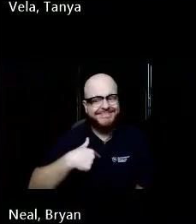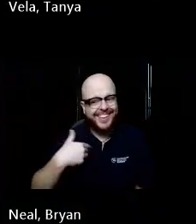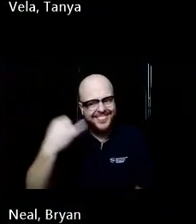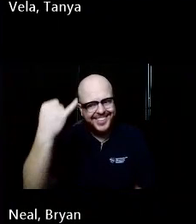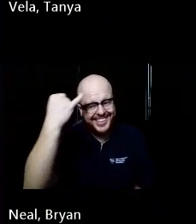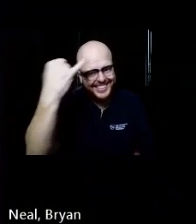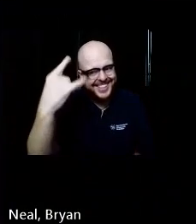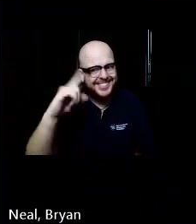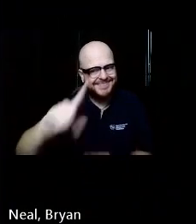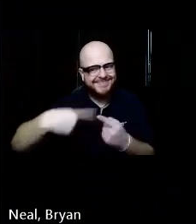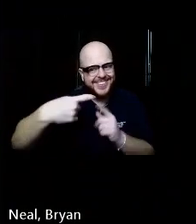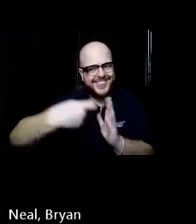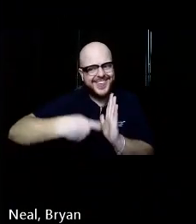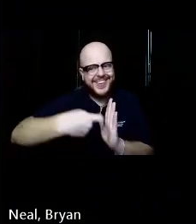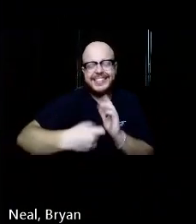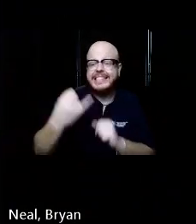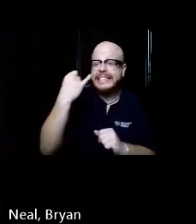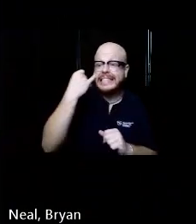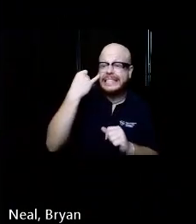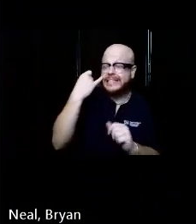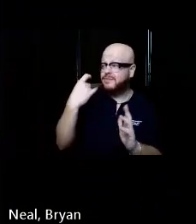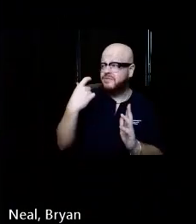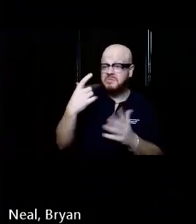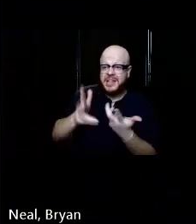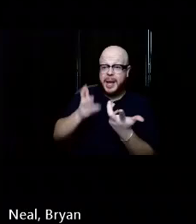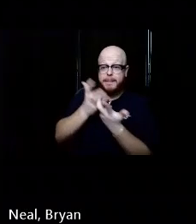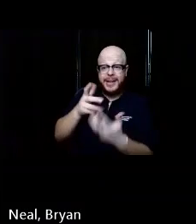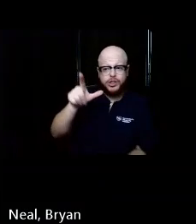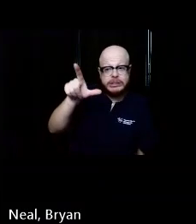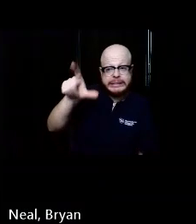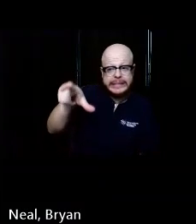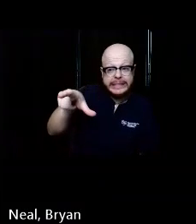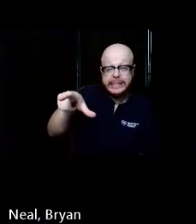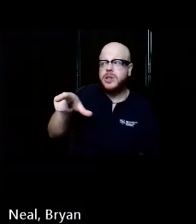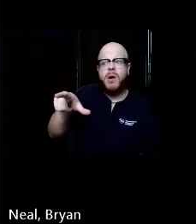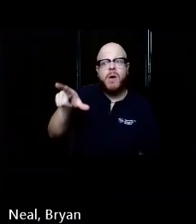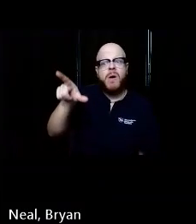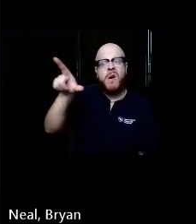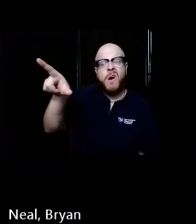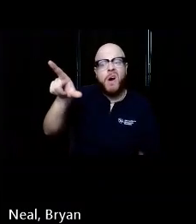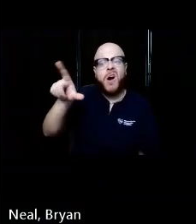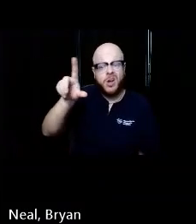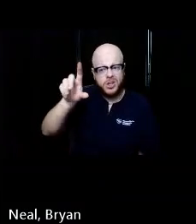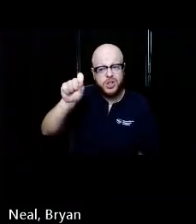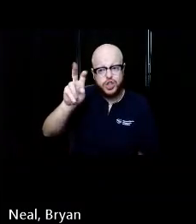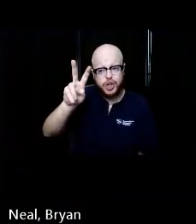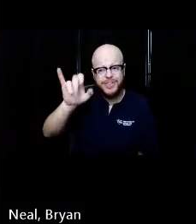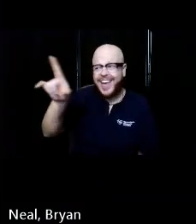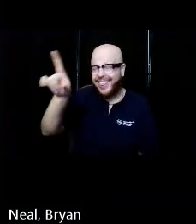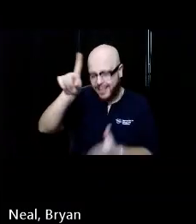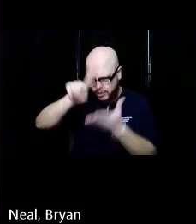from the Job Accommodation Network revealed more than half of accommodations are free. And those with a one-time cost typically average